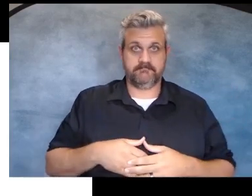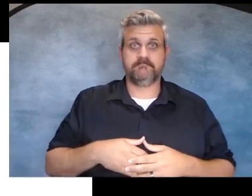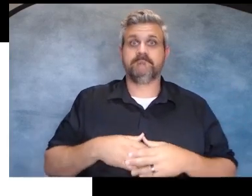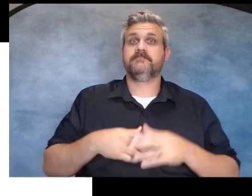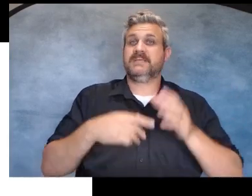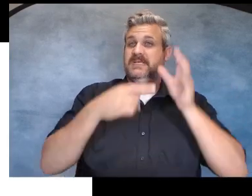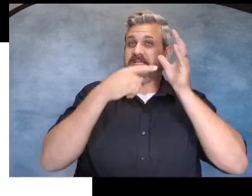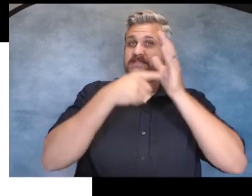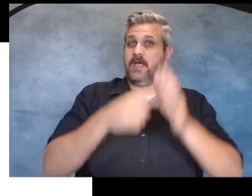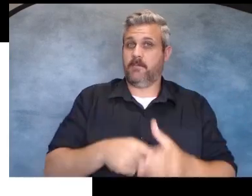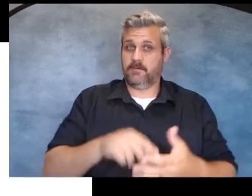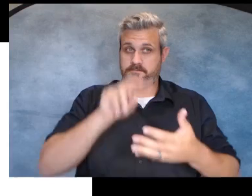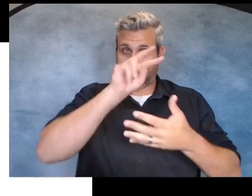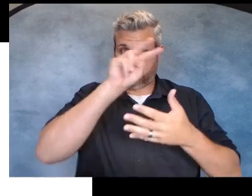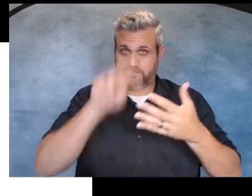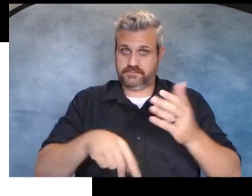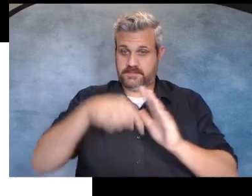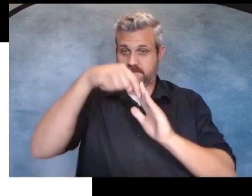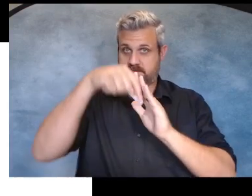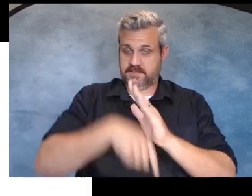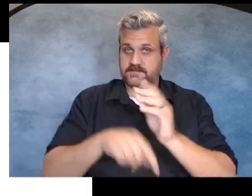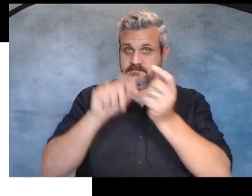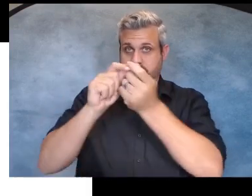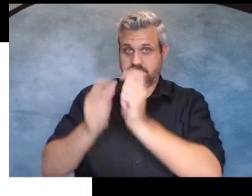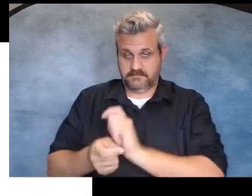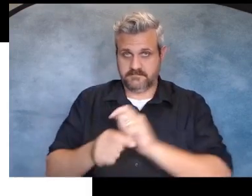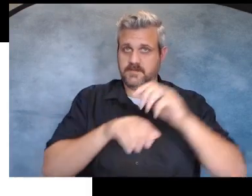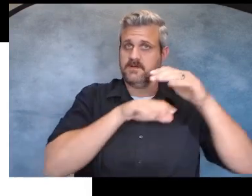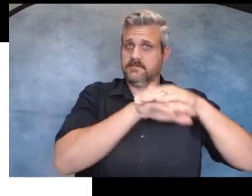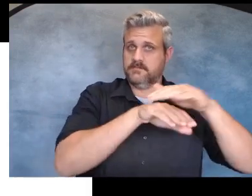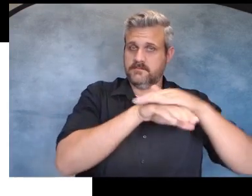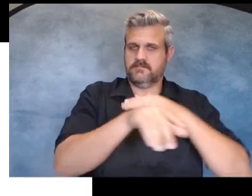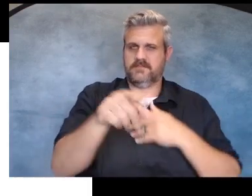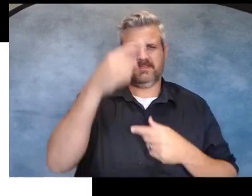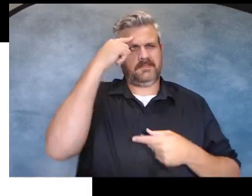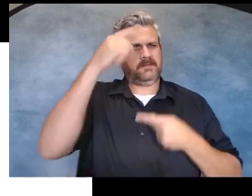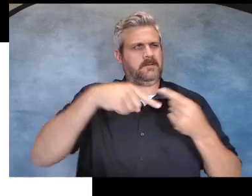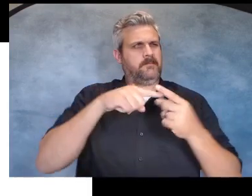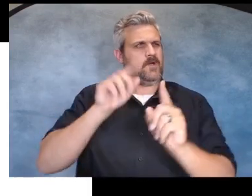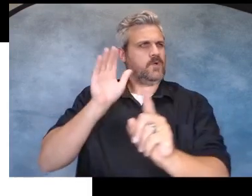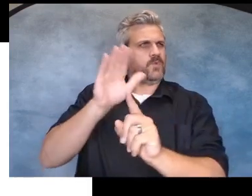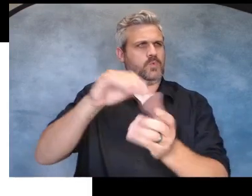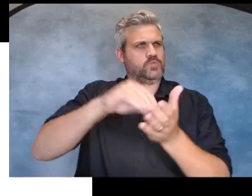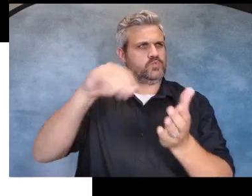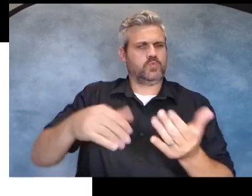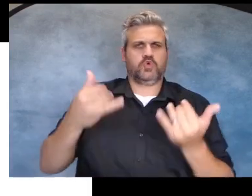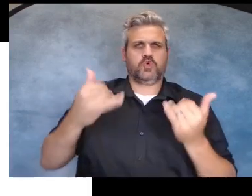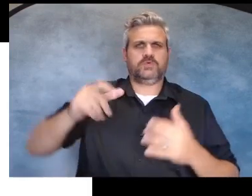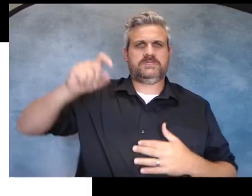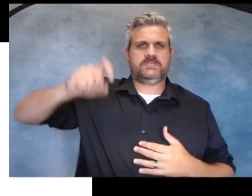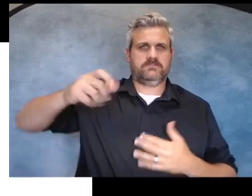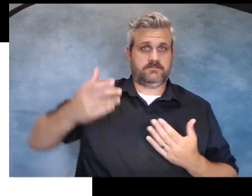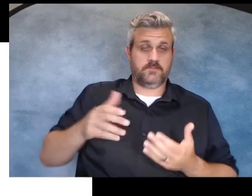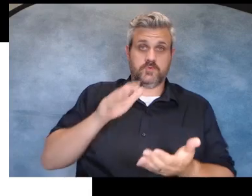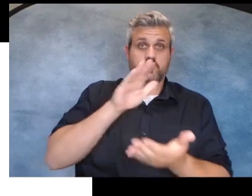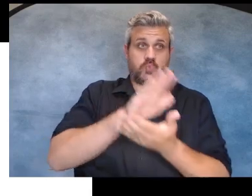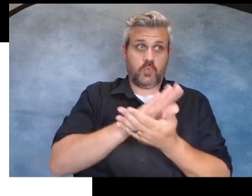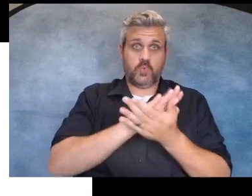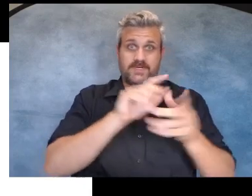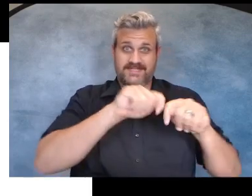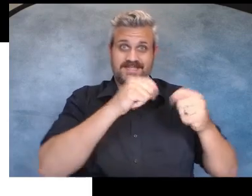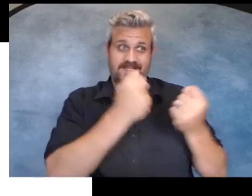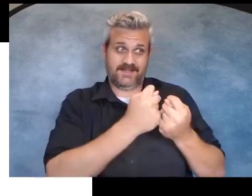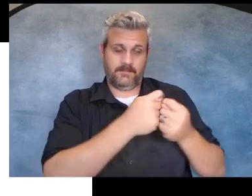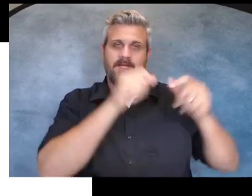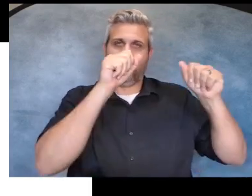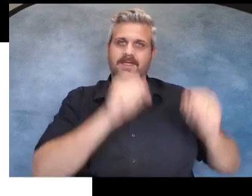After seeing the examples of intensive modifications and accommodations, think about your student's current needs. While the school team